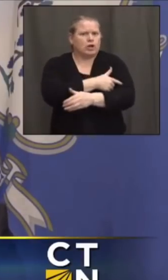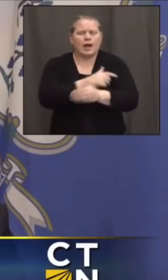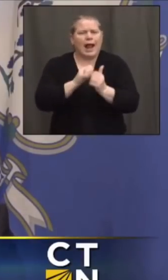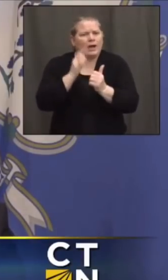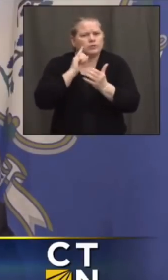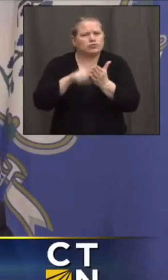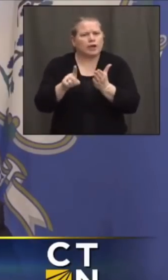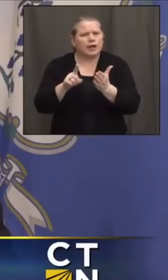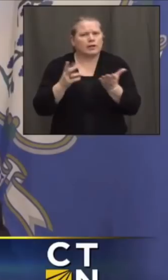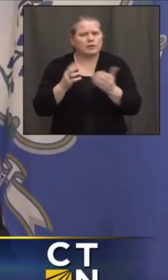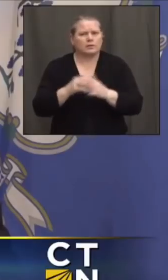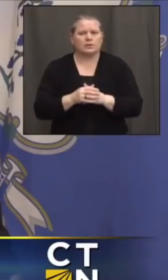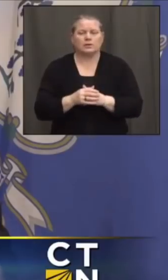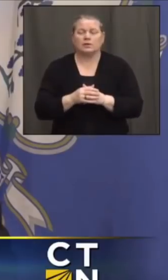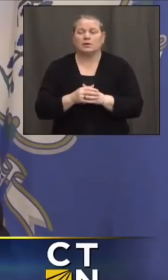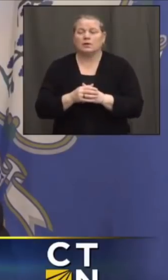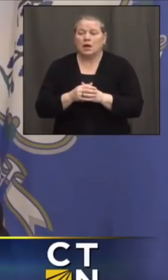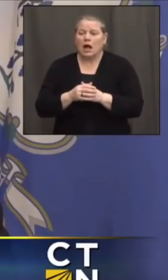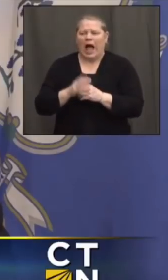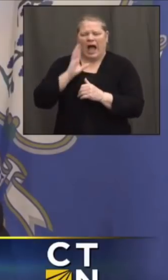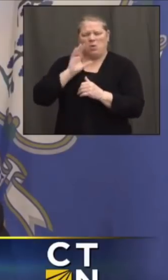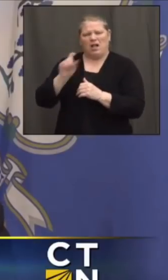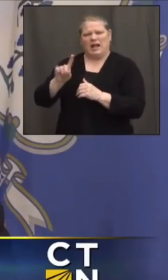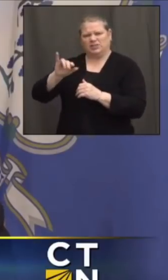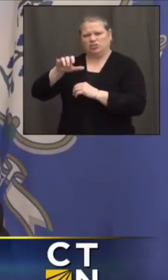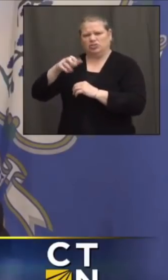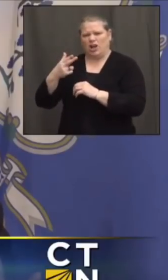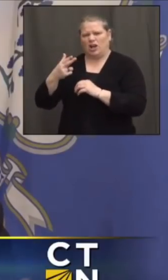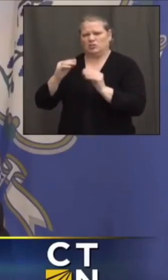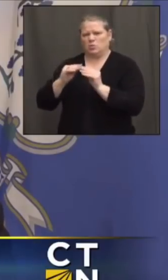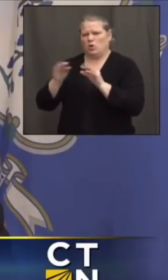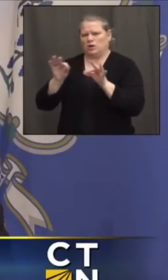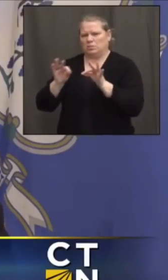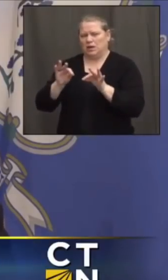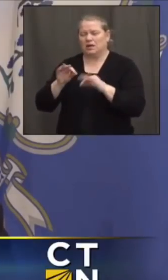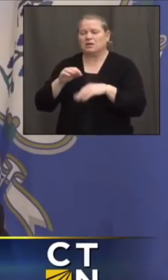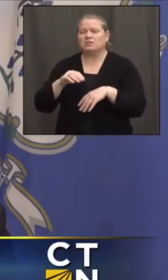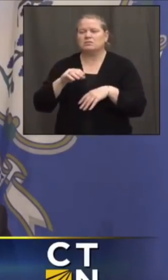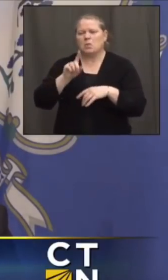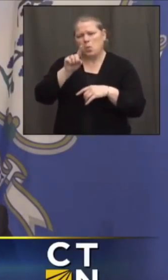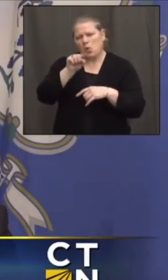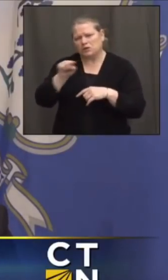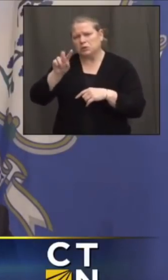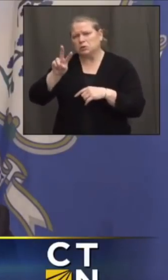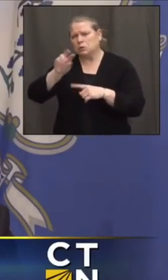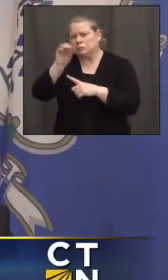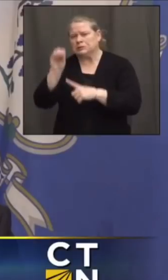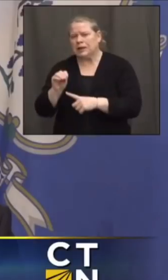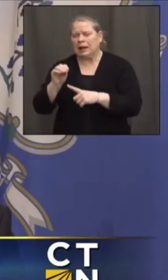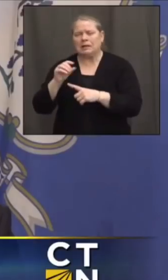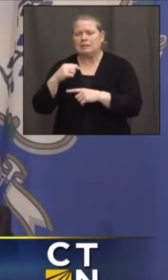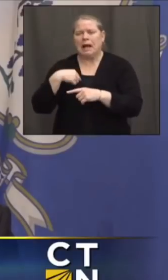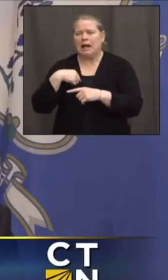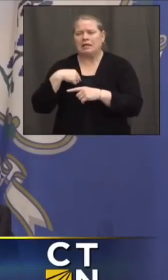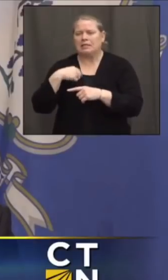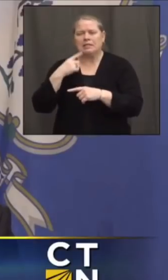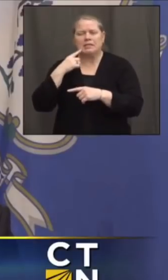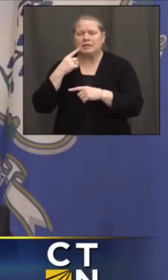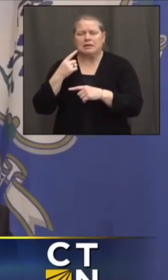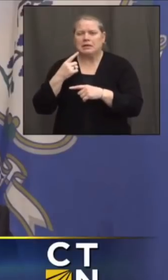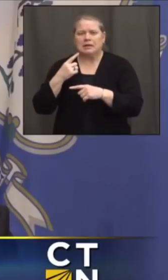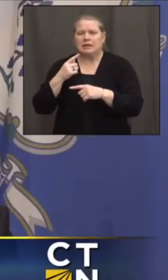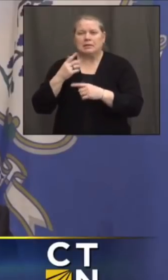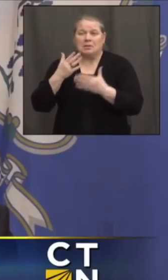that have maybe the vaccines should not have gone to them preliminarily. Most of that, I think, was inadvertent. I don't see a lot of games